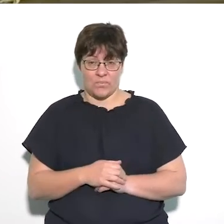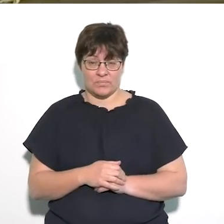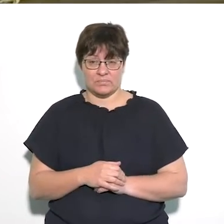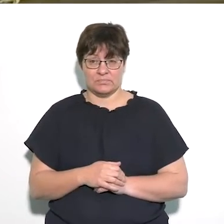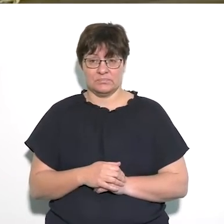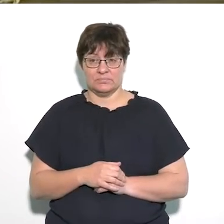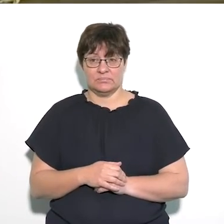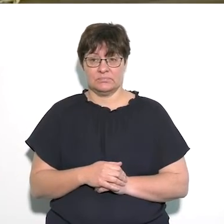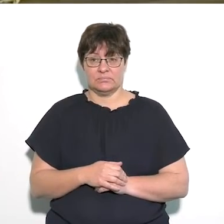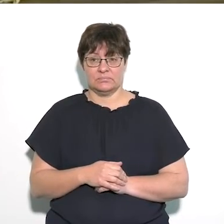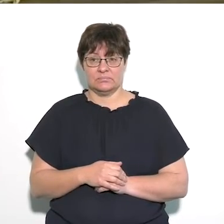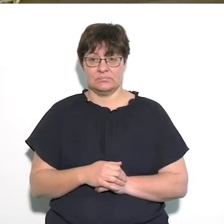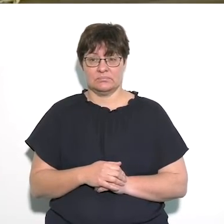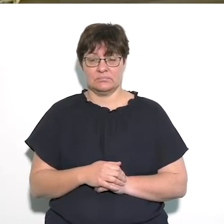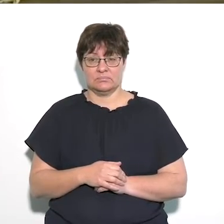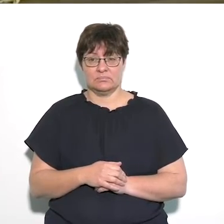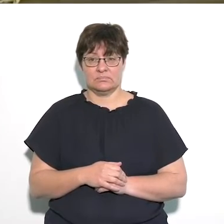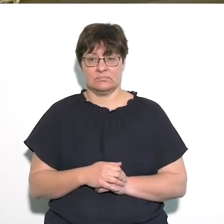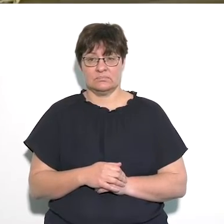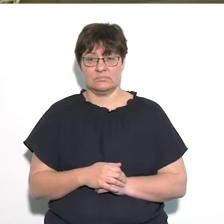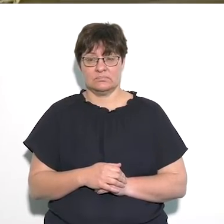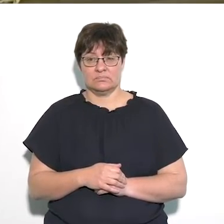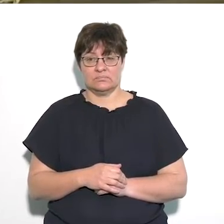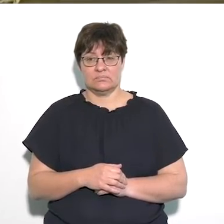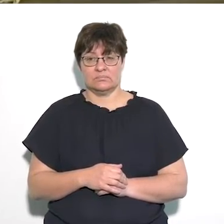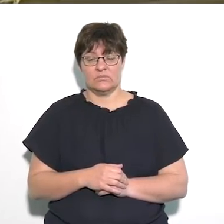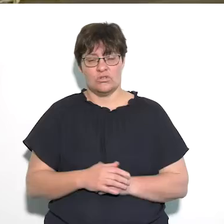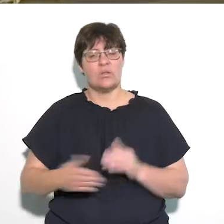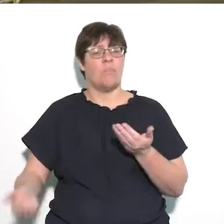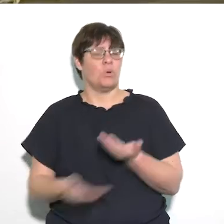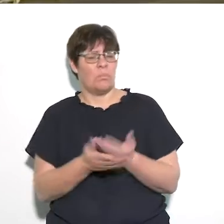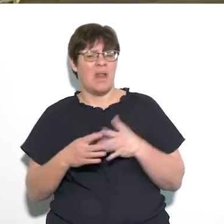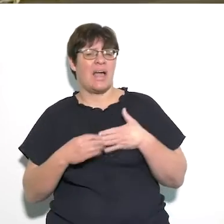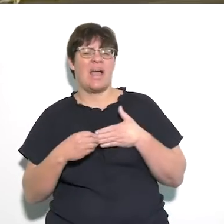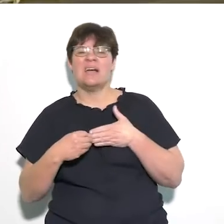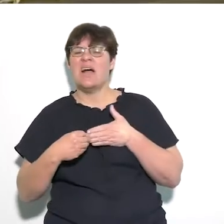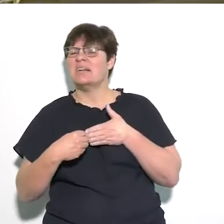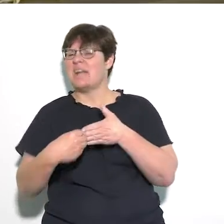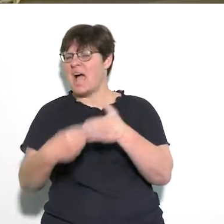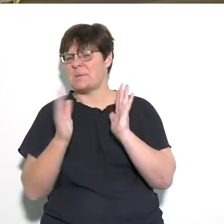parts. So, just the bottom plate, just as a guide,